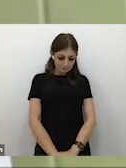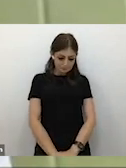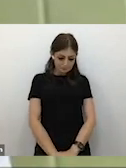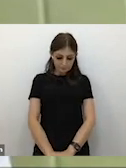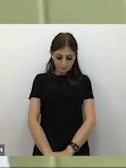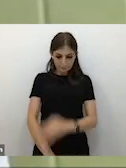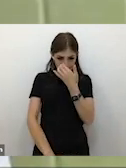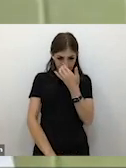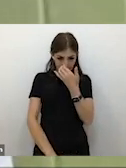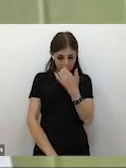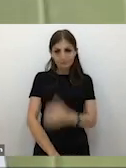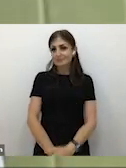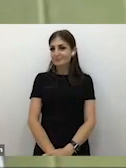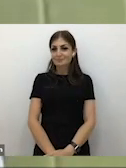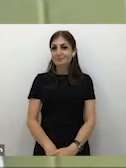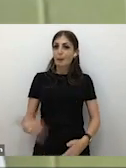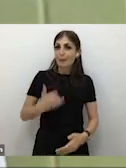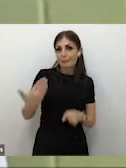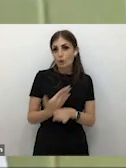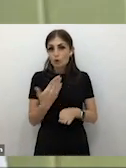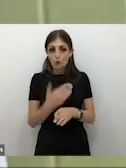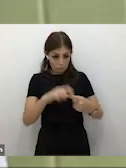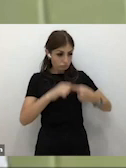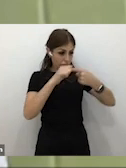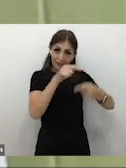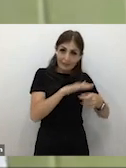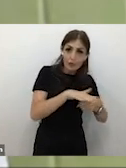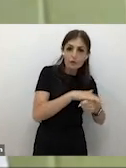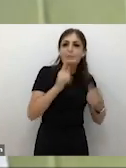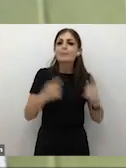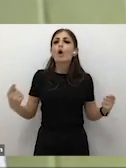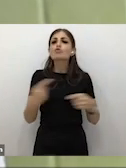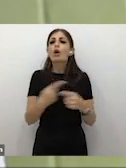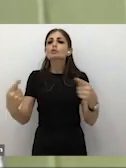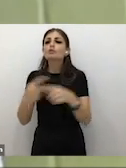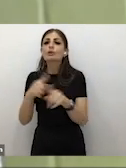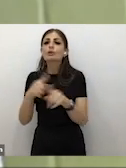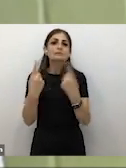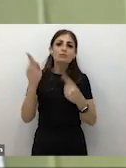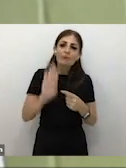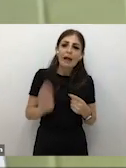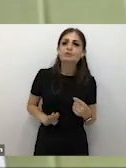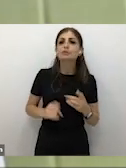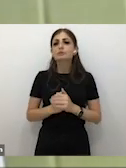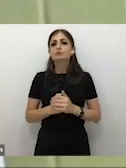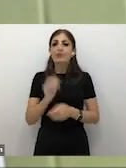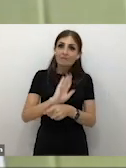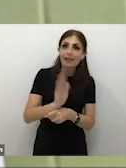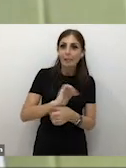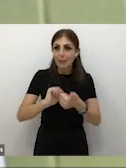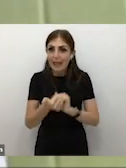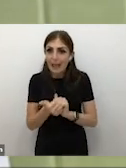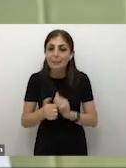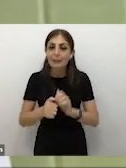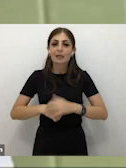these areas, but also sometimes cross over into fashion, film, gaming, or you might be working as an academic in a